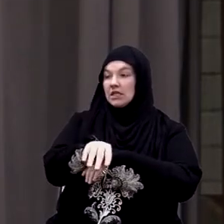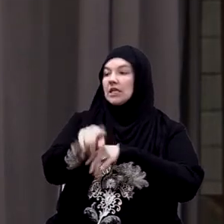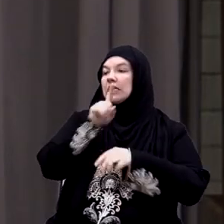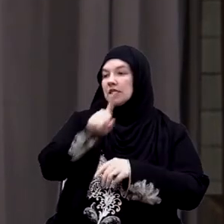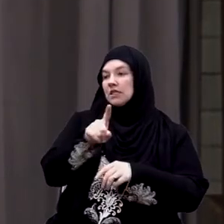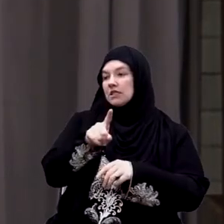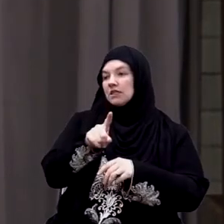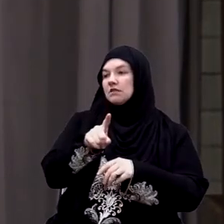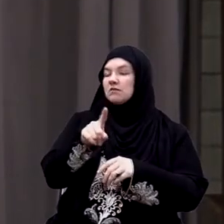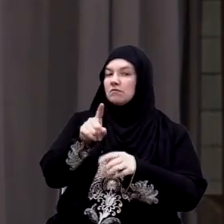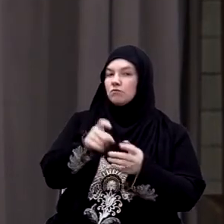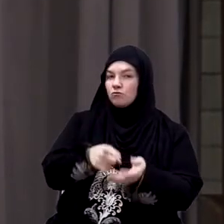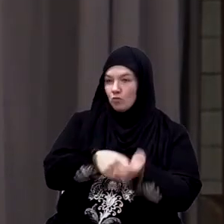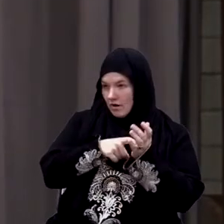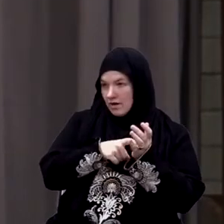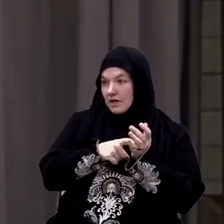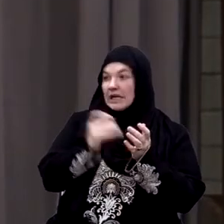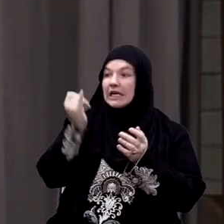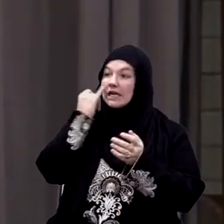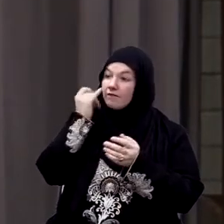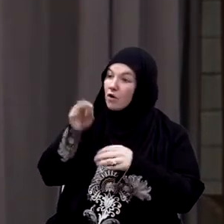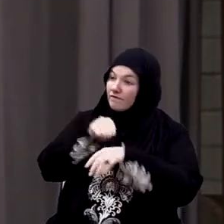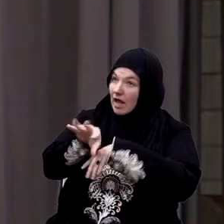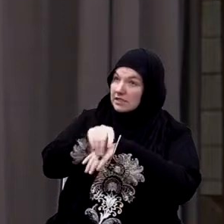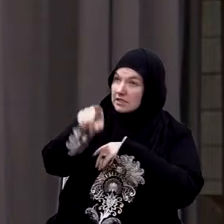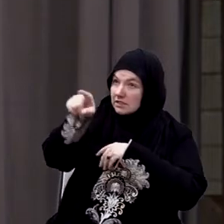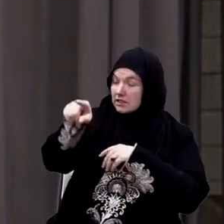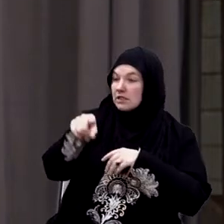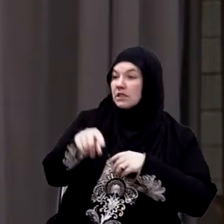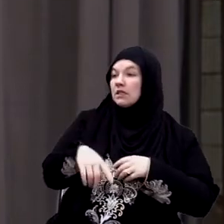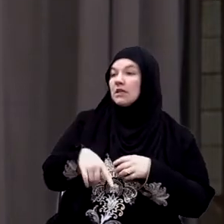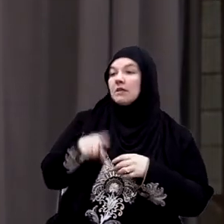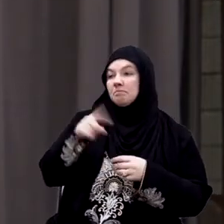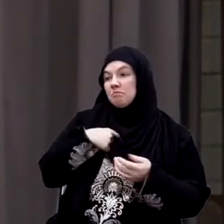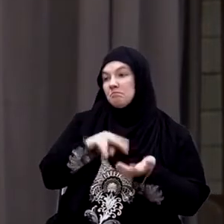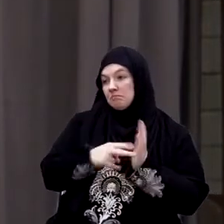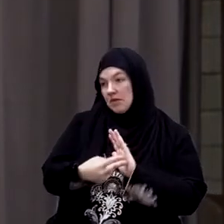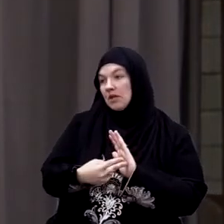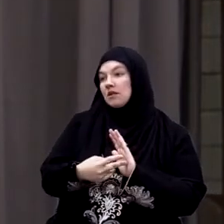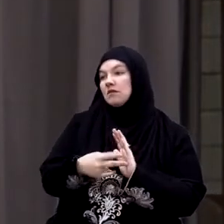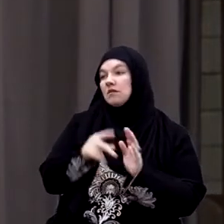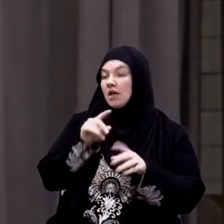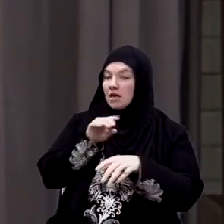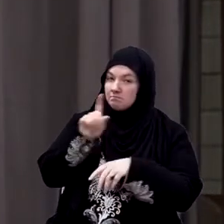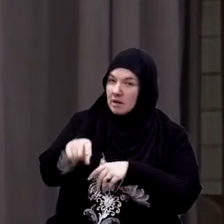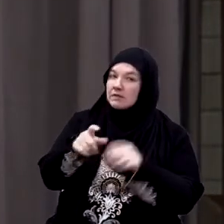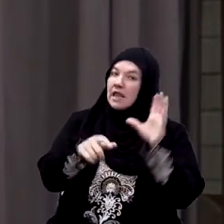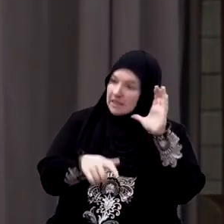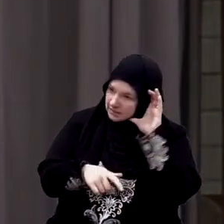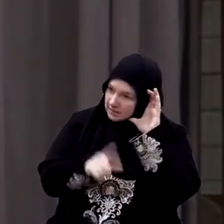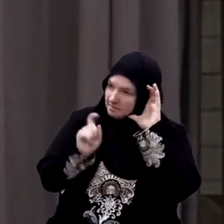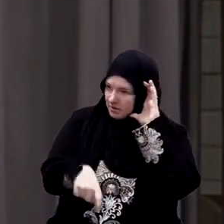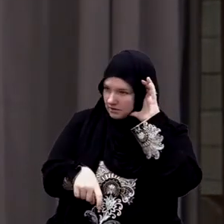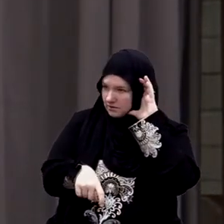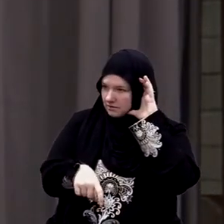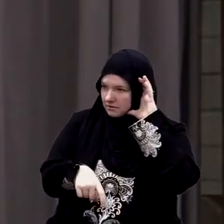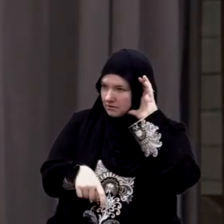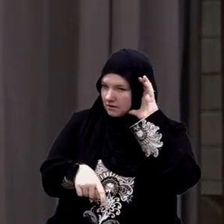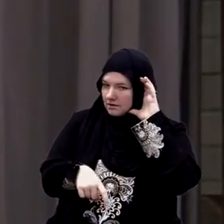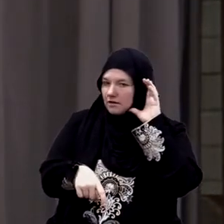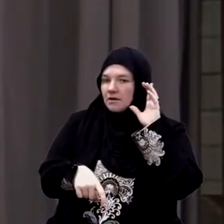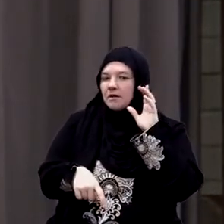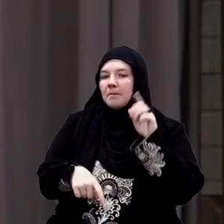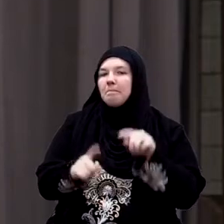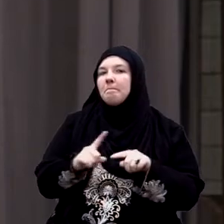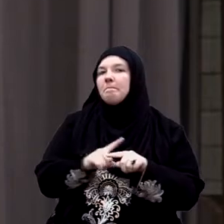body. If you're advising me, your advice is compulsory on you. But it is not